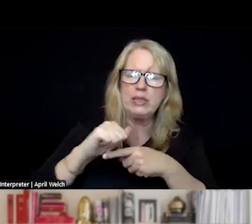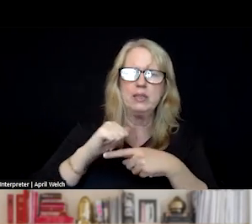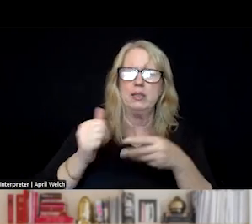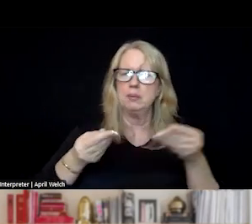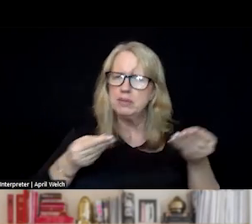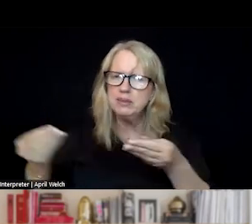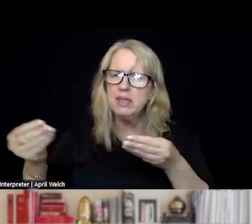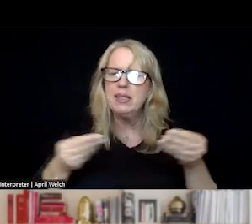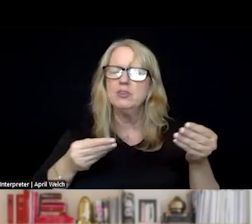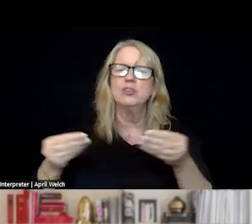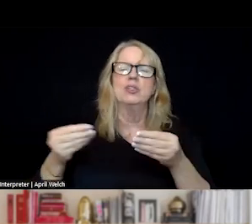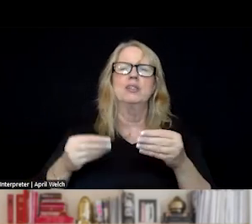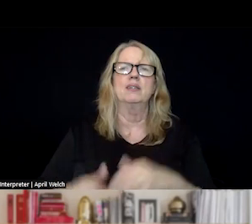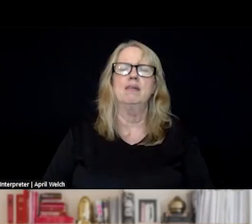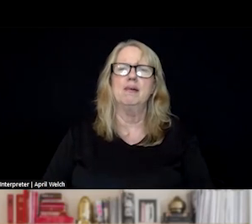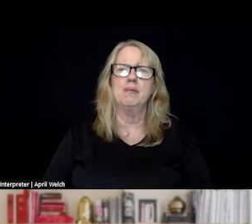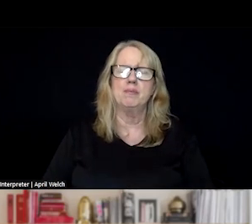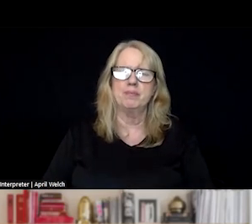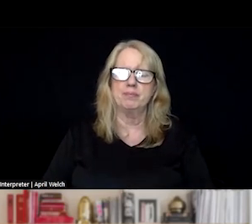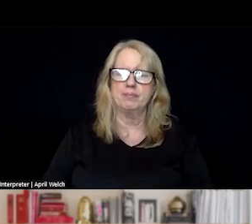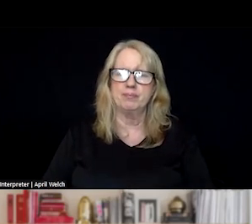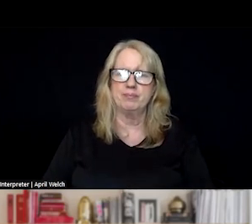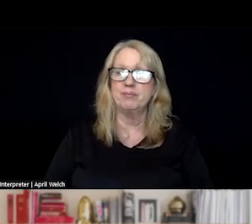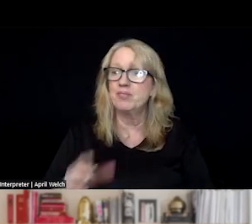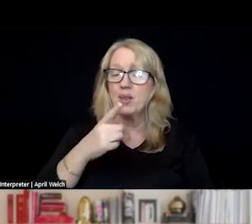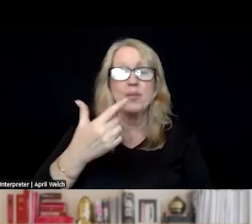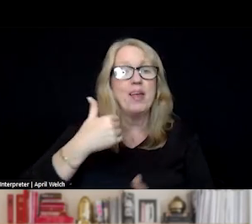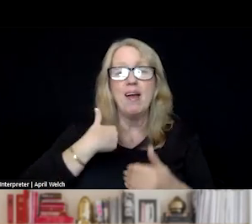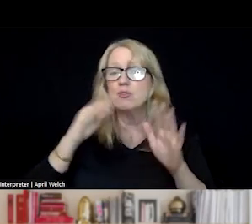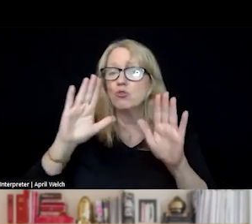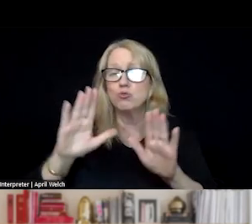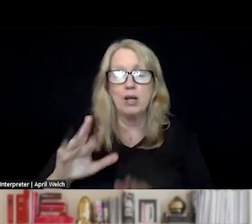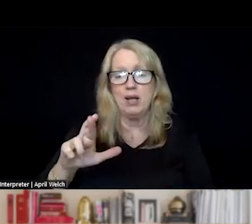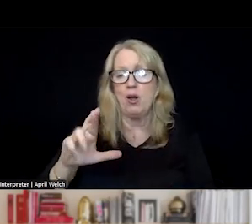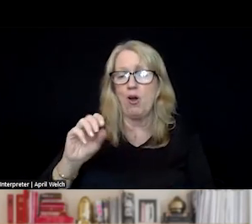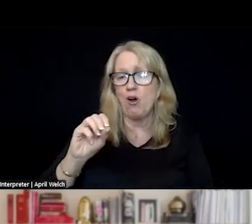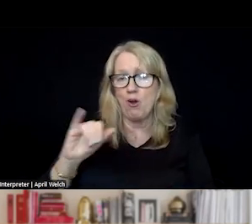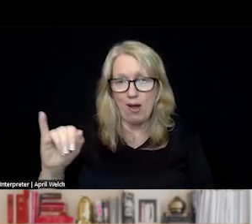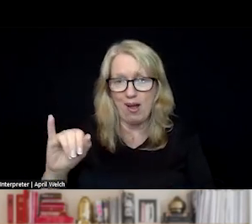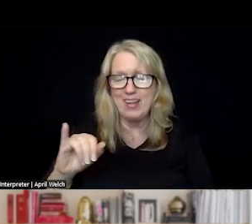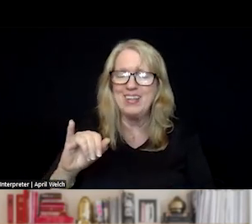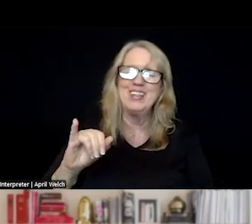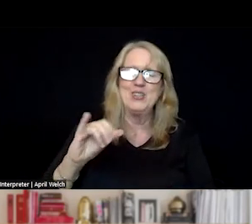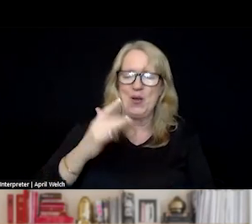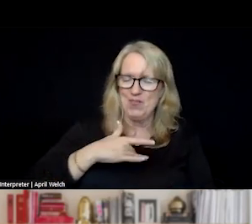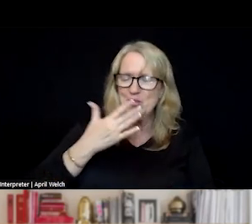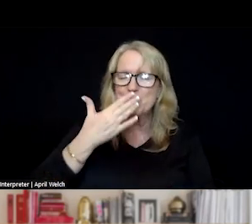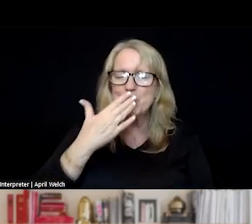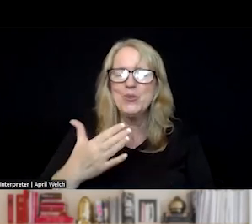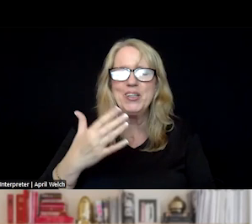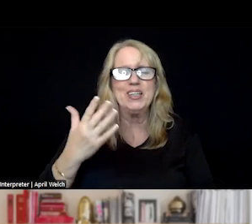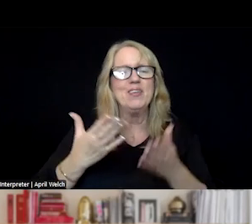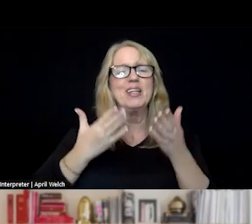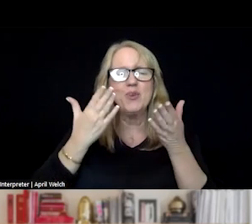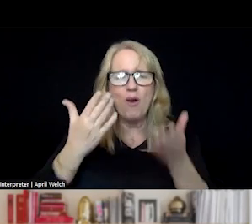and facilitation. They have a great ROI. So it feels really good to be able to offer